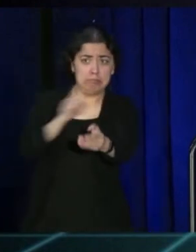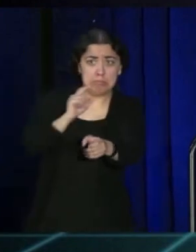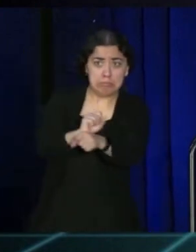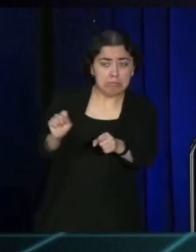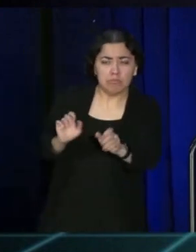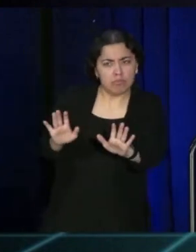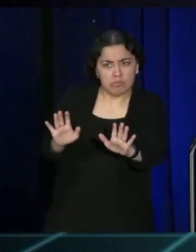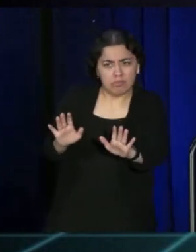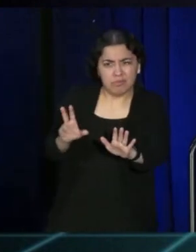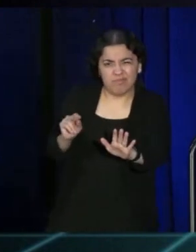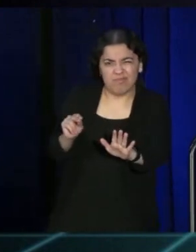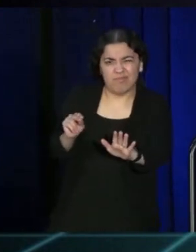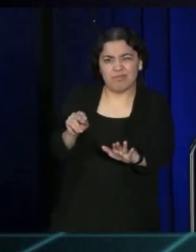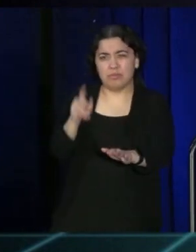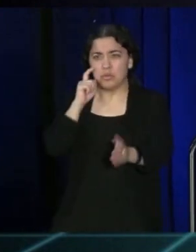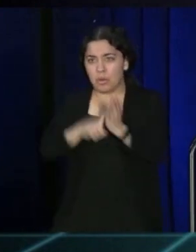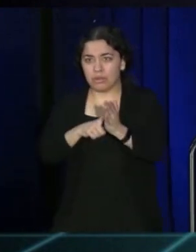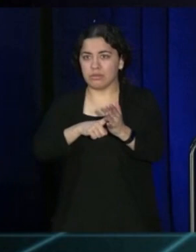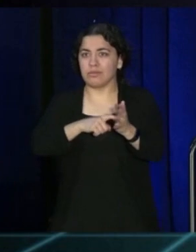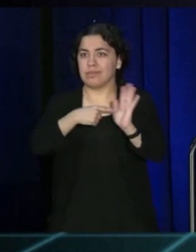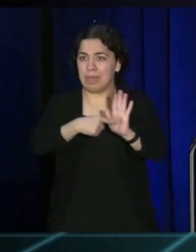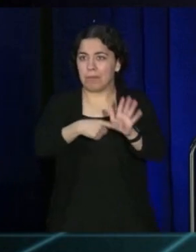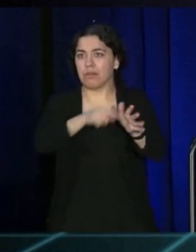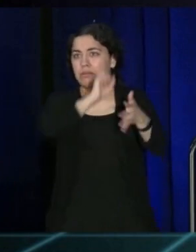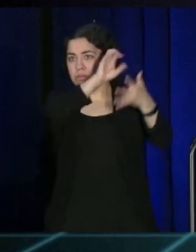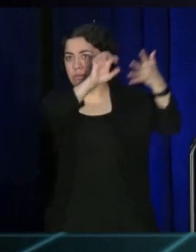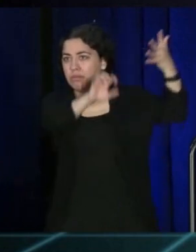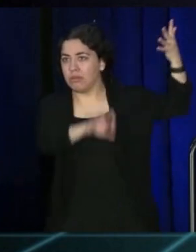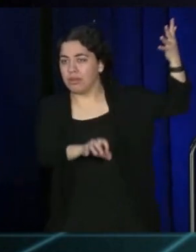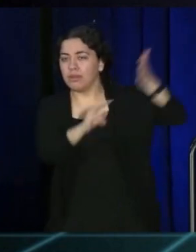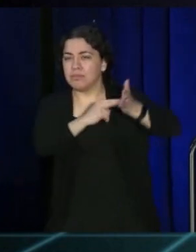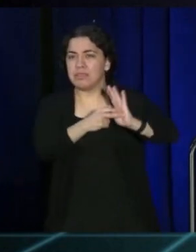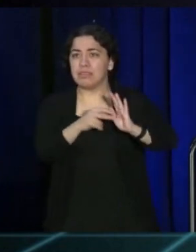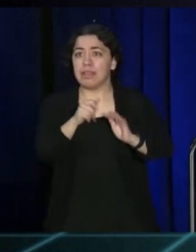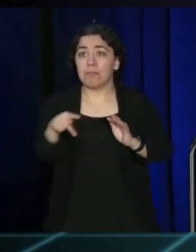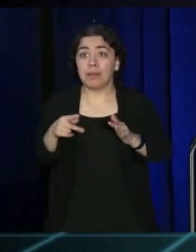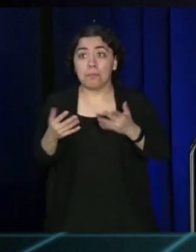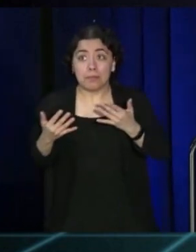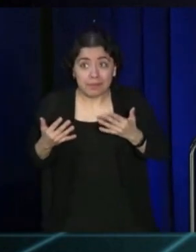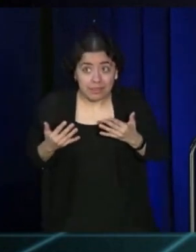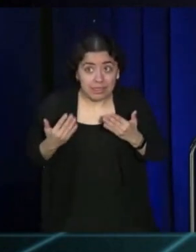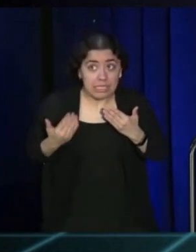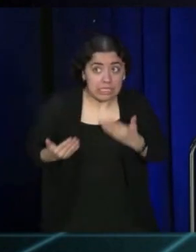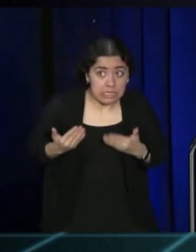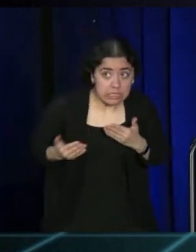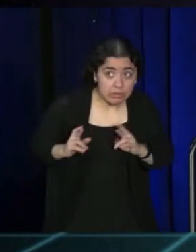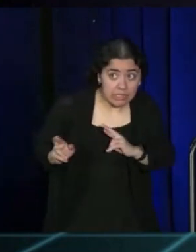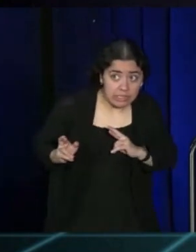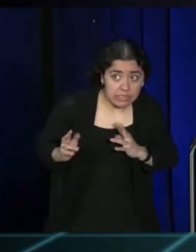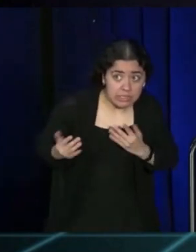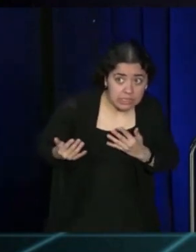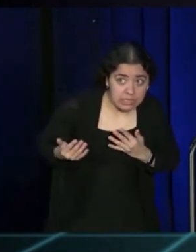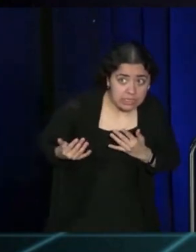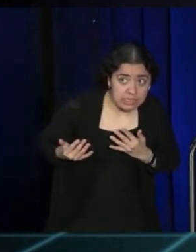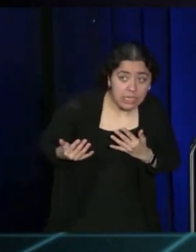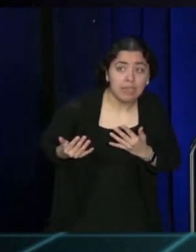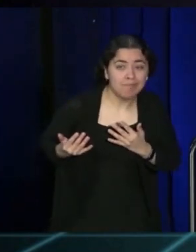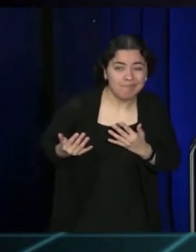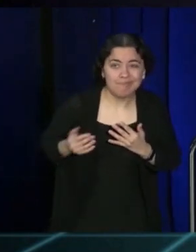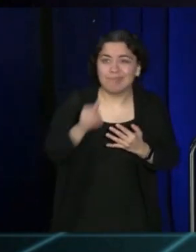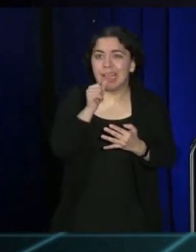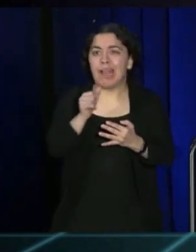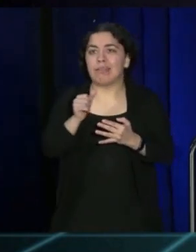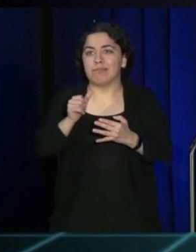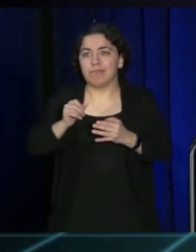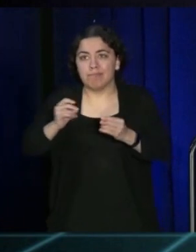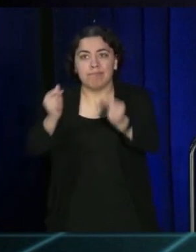all of those cases, the app wasn't ready. It just looked like it might be maybe ready for us. So as my friend Mark